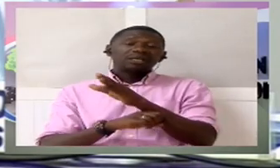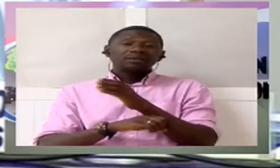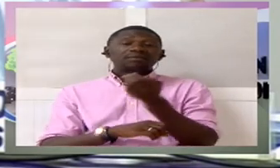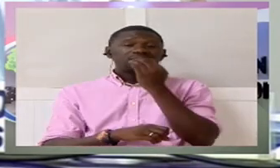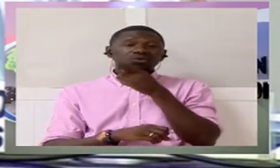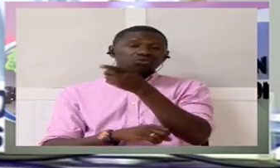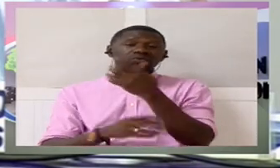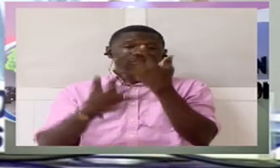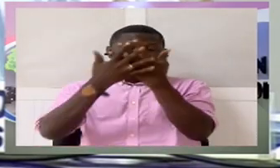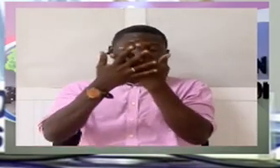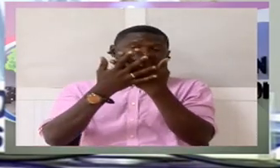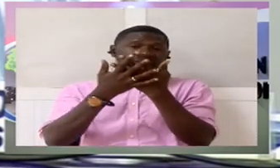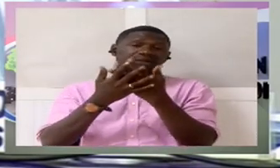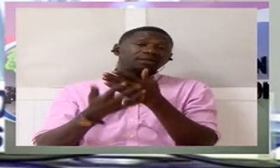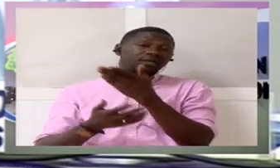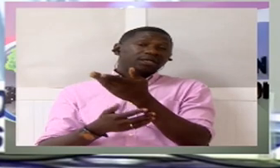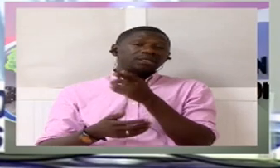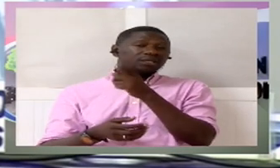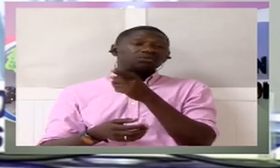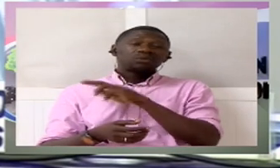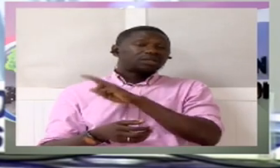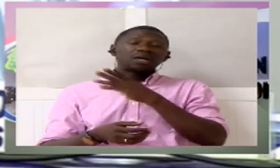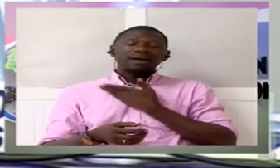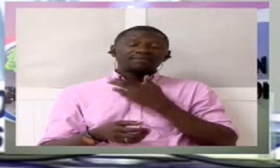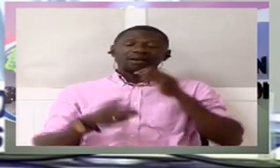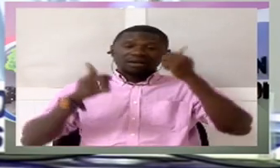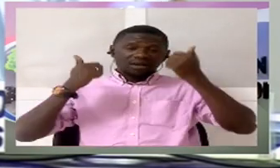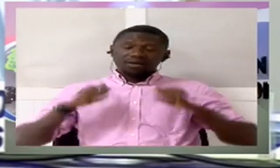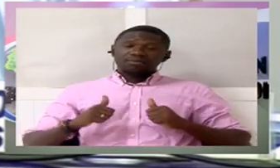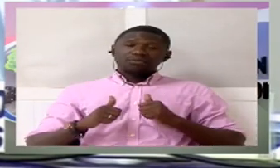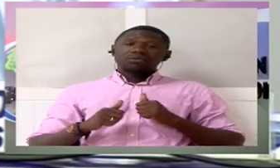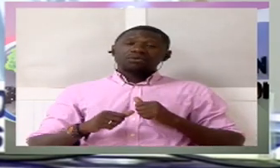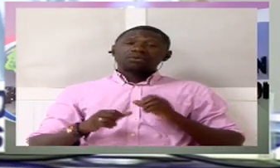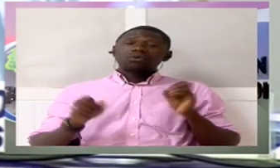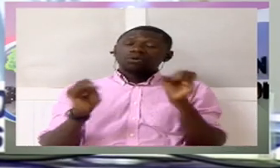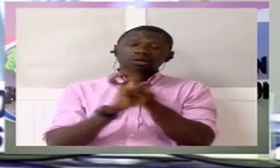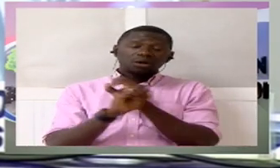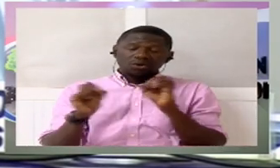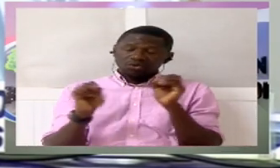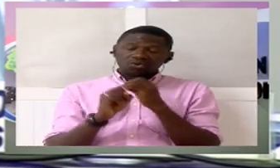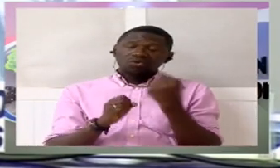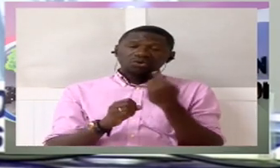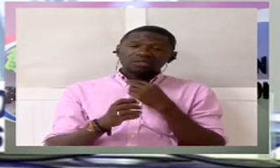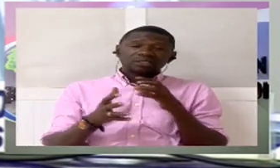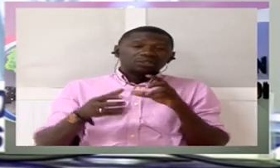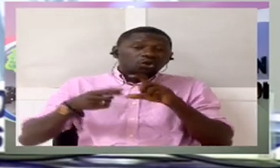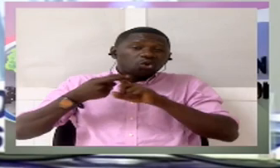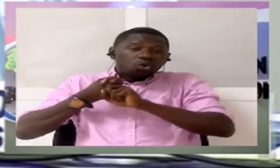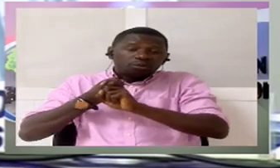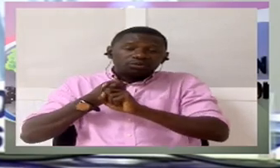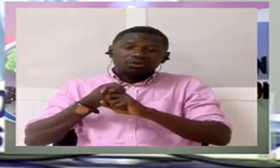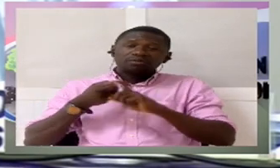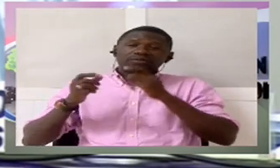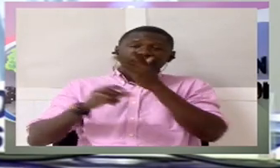obviously, that would not have happened without the collaboration of